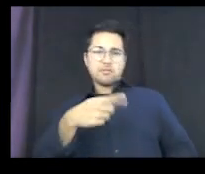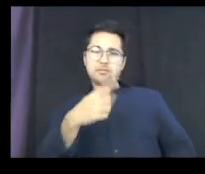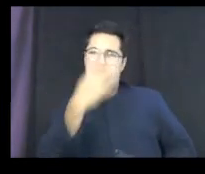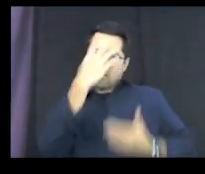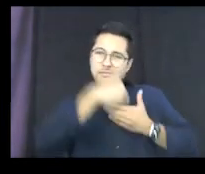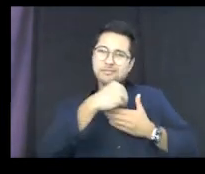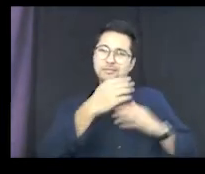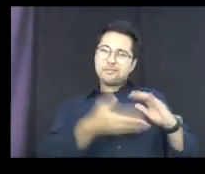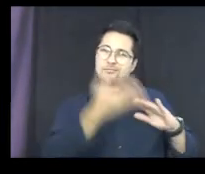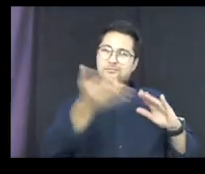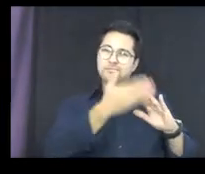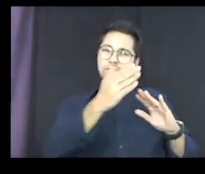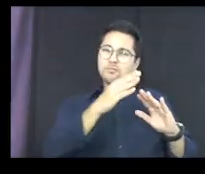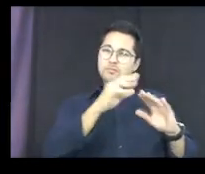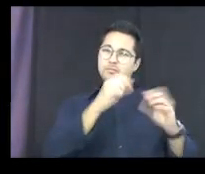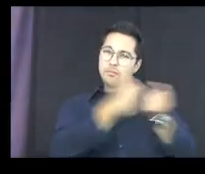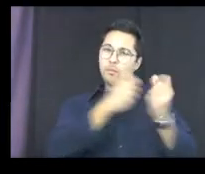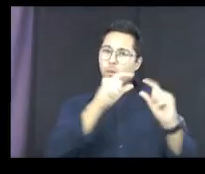just different. That